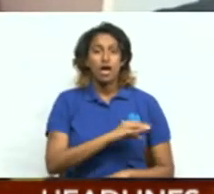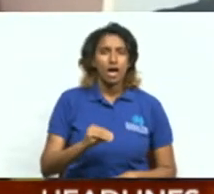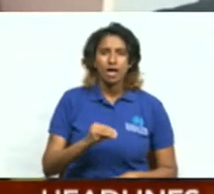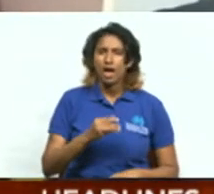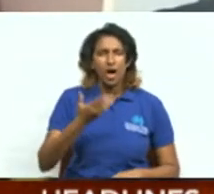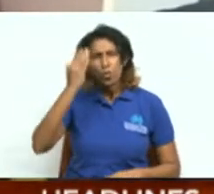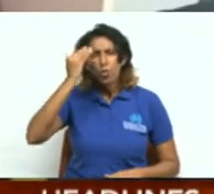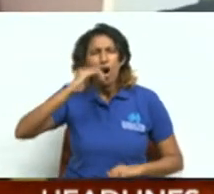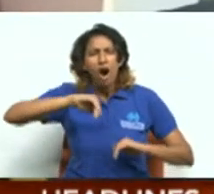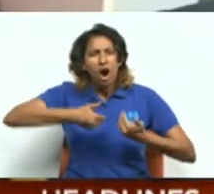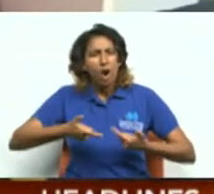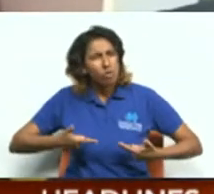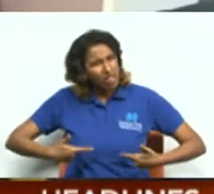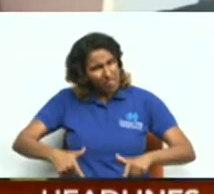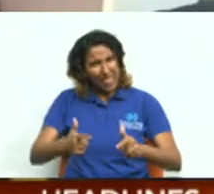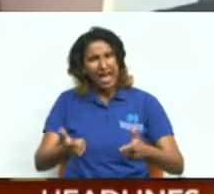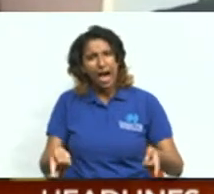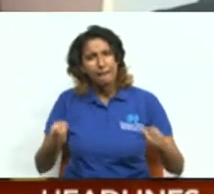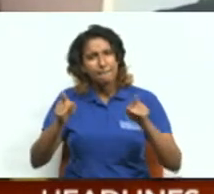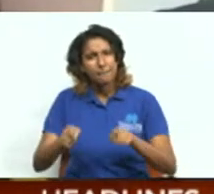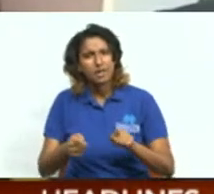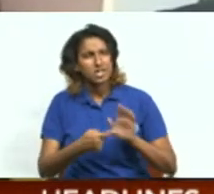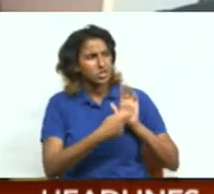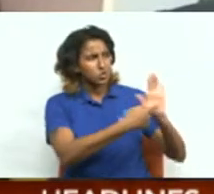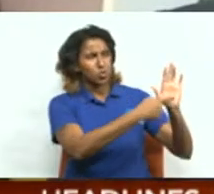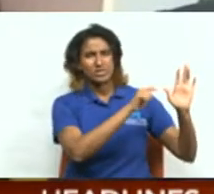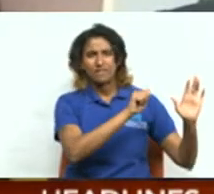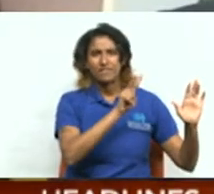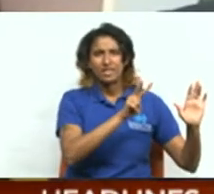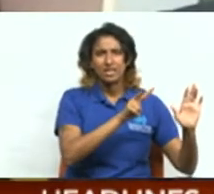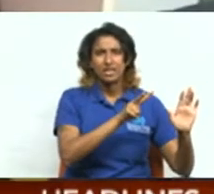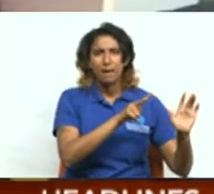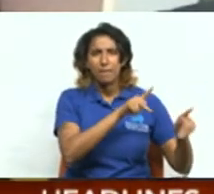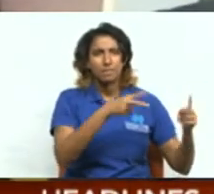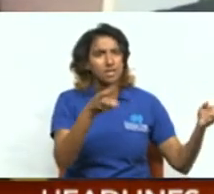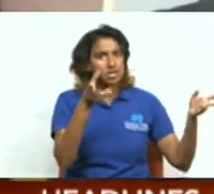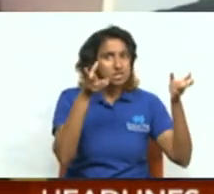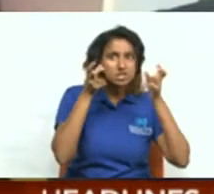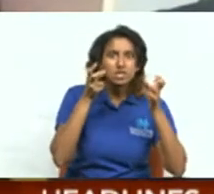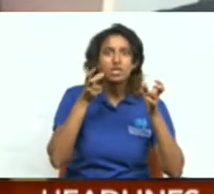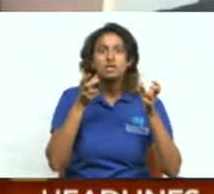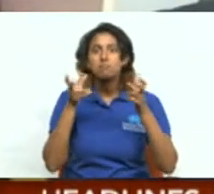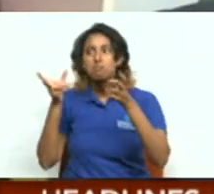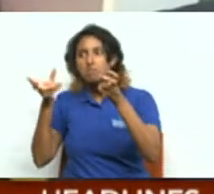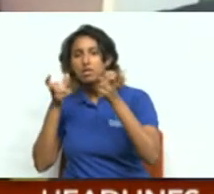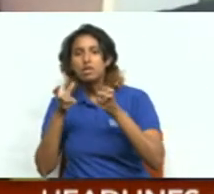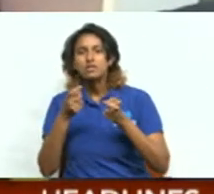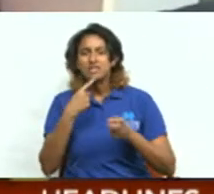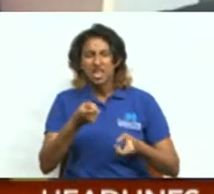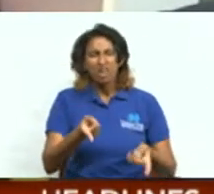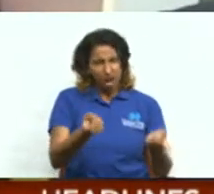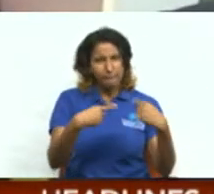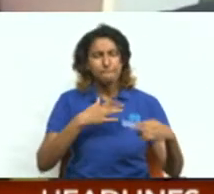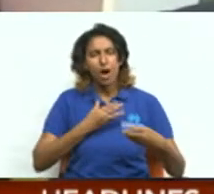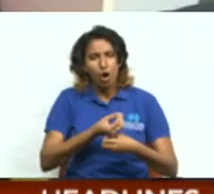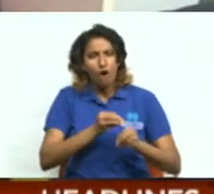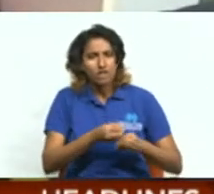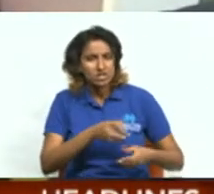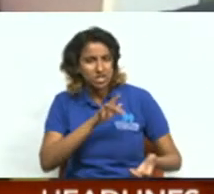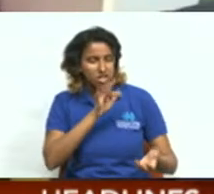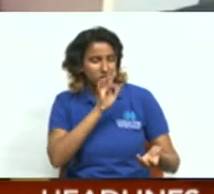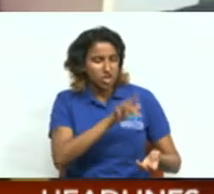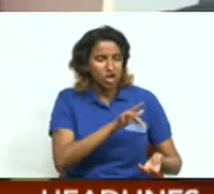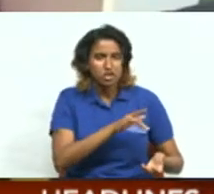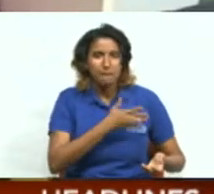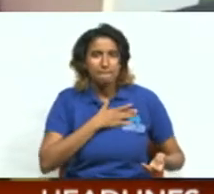happen. We're allowing this to be on television, allowing people to see that you could come and you could touch my probe for $300 and you could know how much,